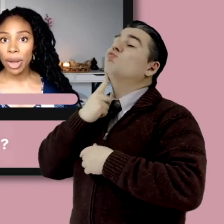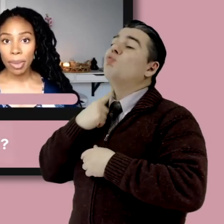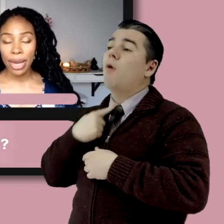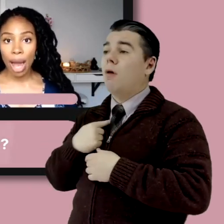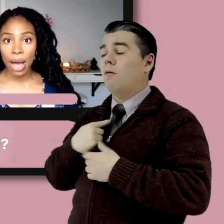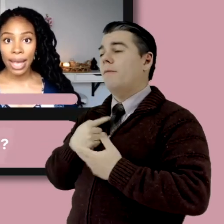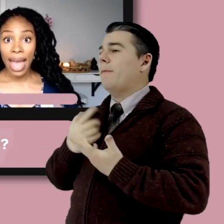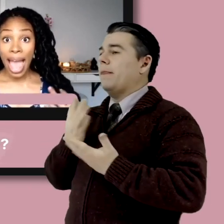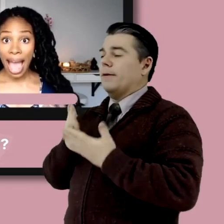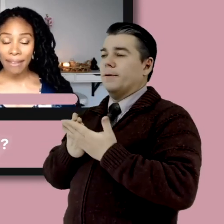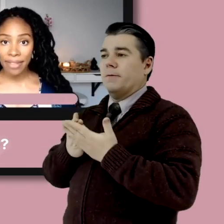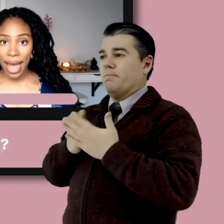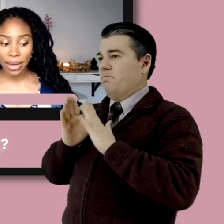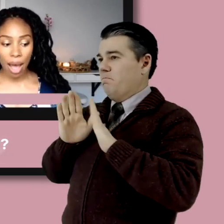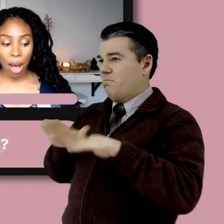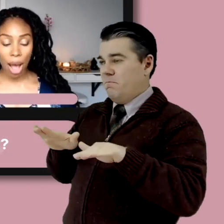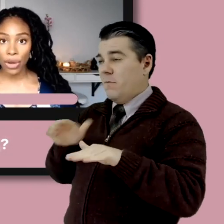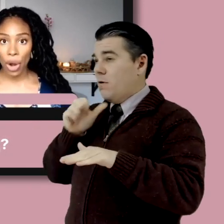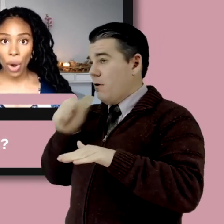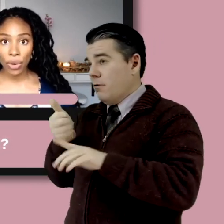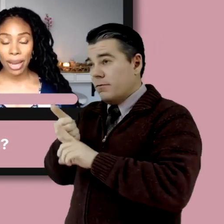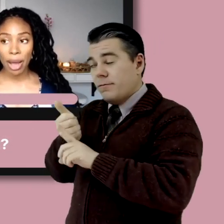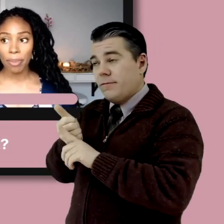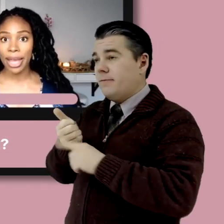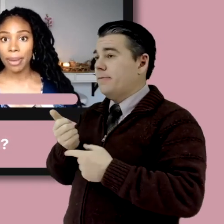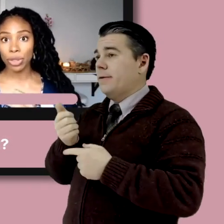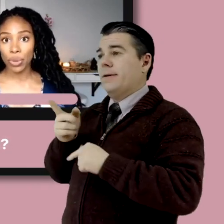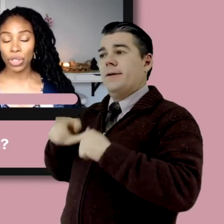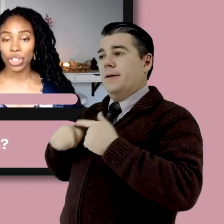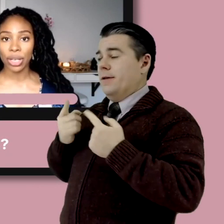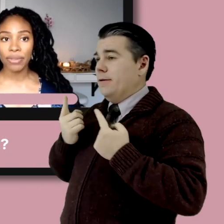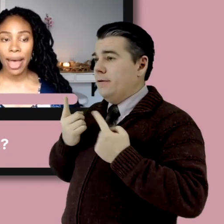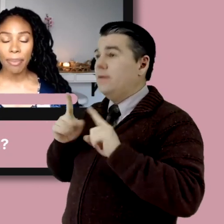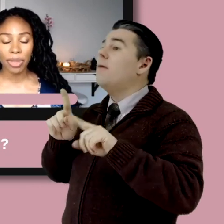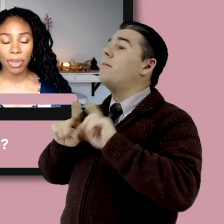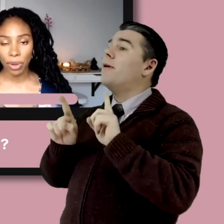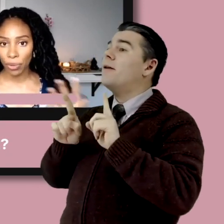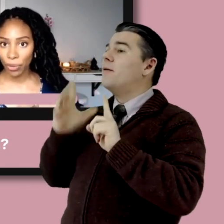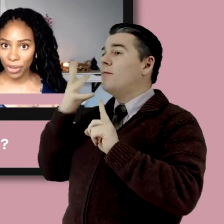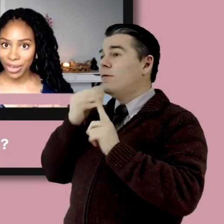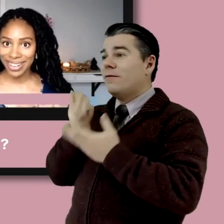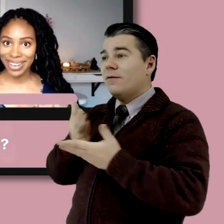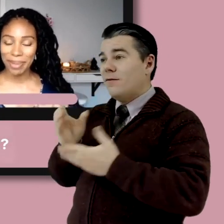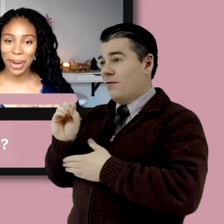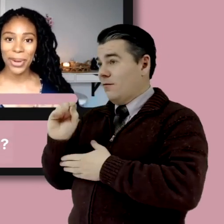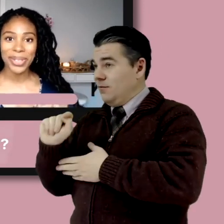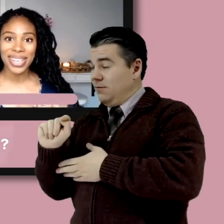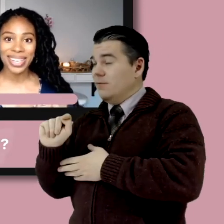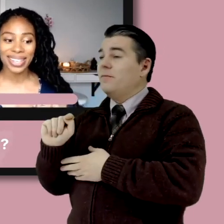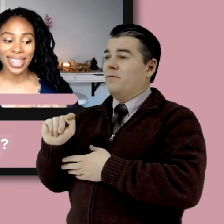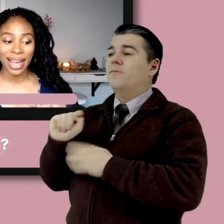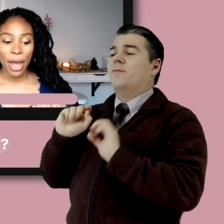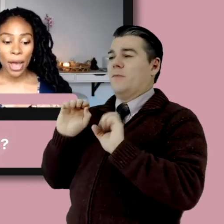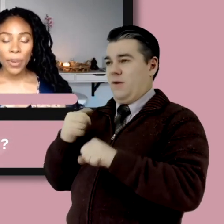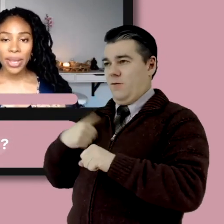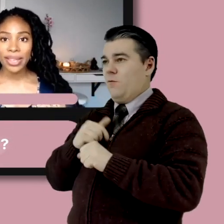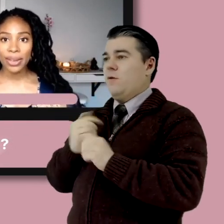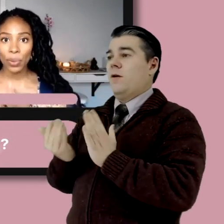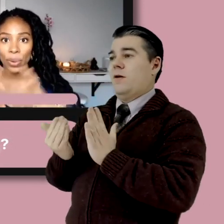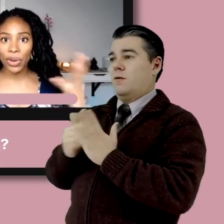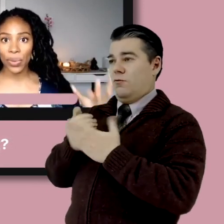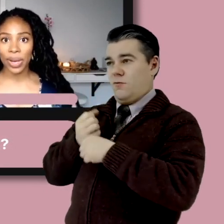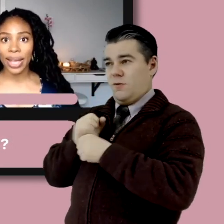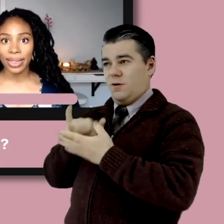kiddos may or may not have that on their own, or may not be able to achieve that. But the beautiful thing again about OT is that we can